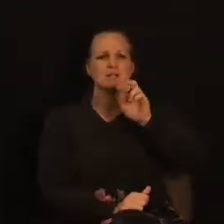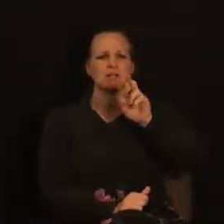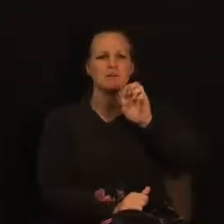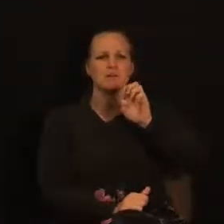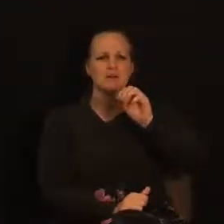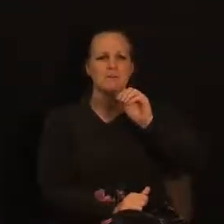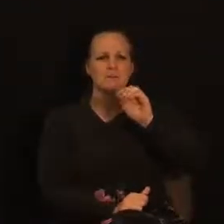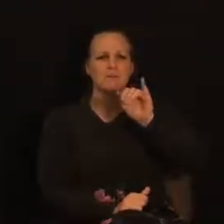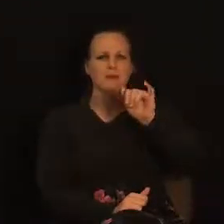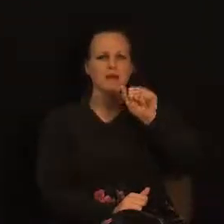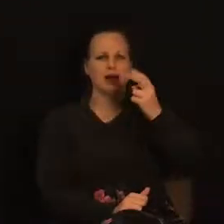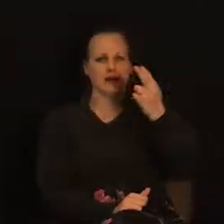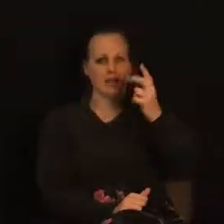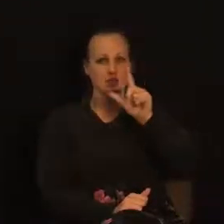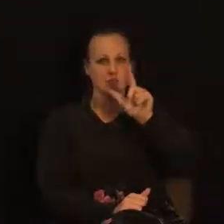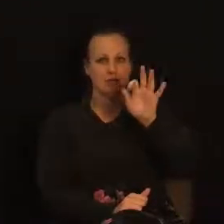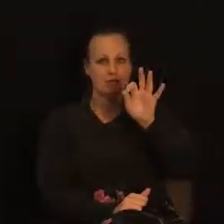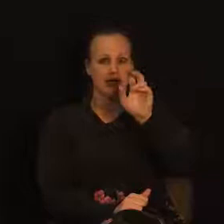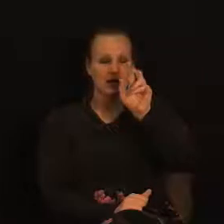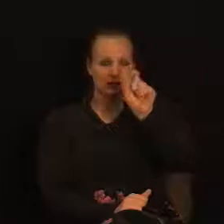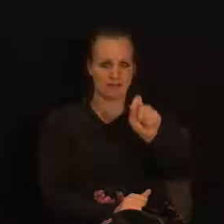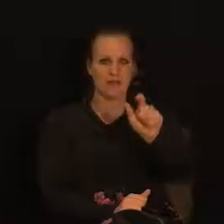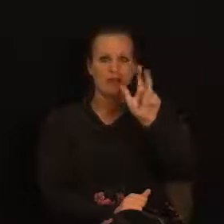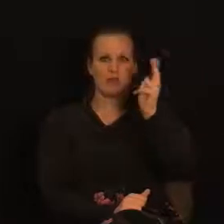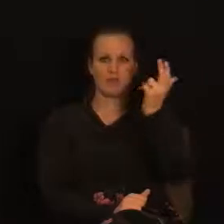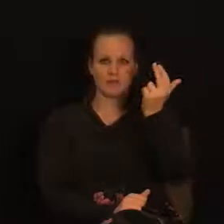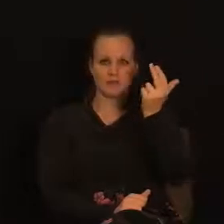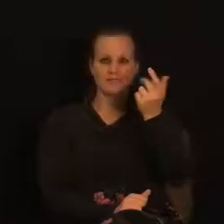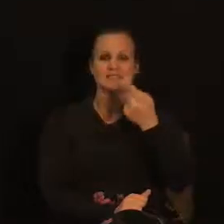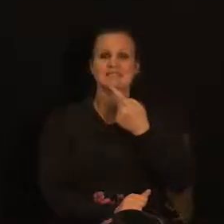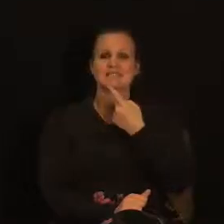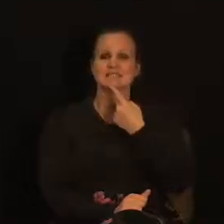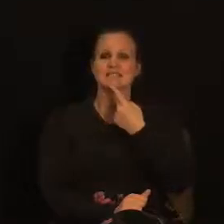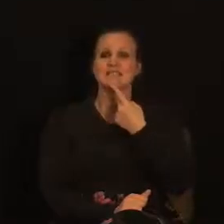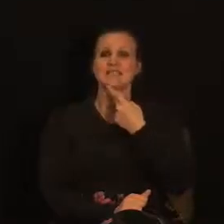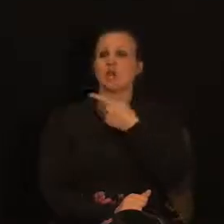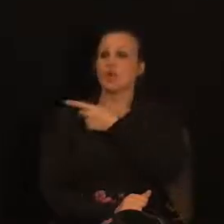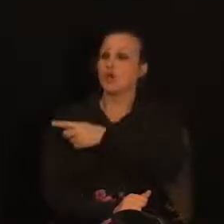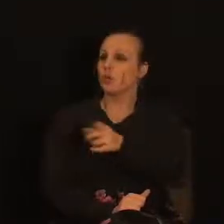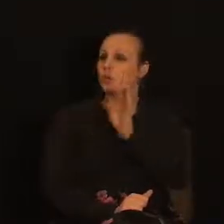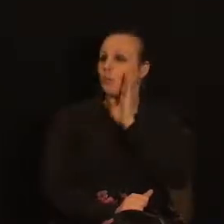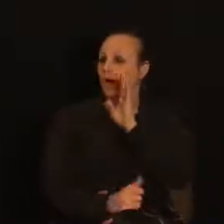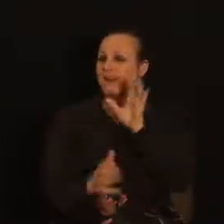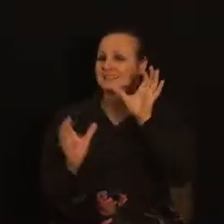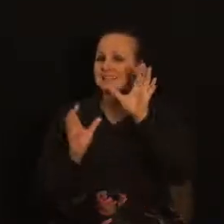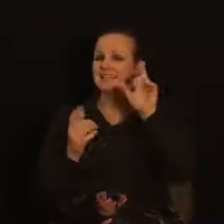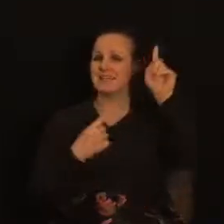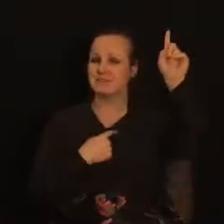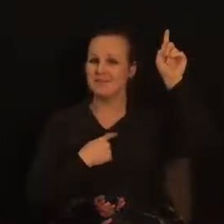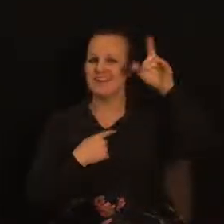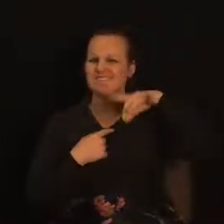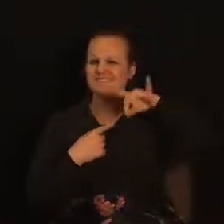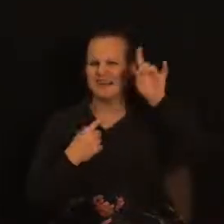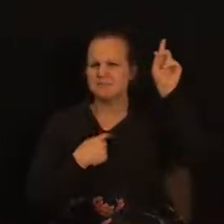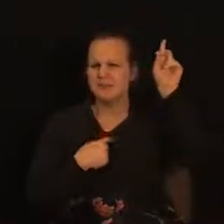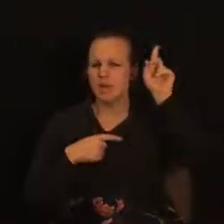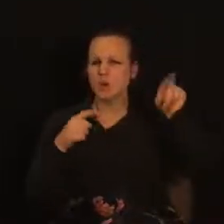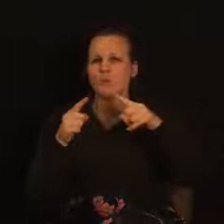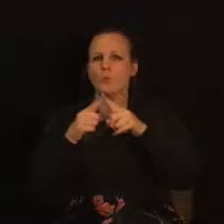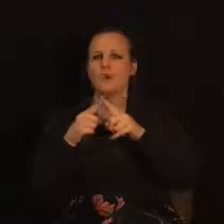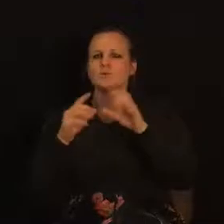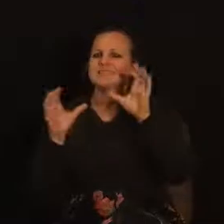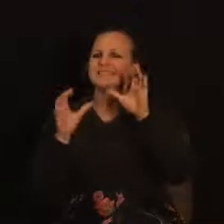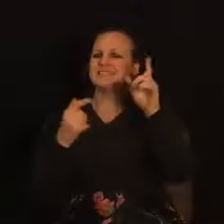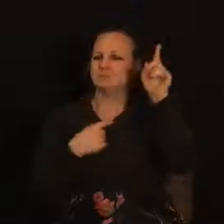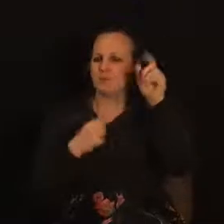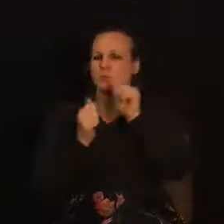Jeremiah 29:13, it says, you will seek me and find me when you seek me with all your heart. And I think that's